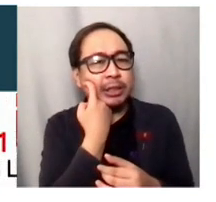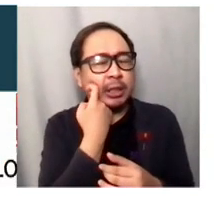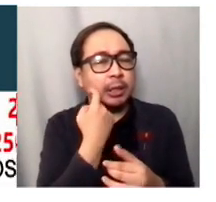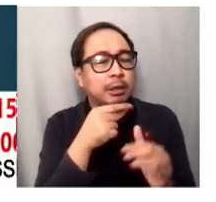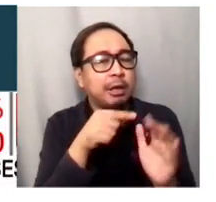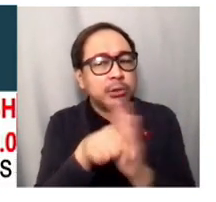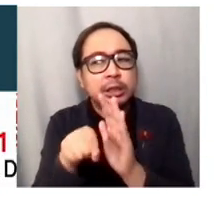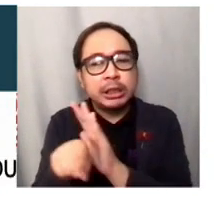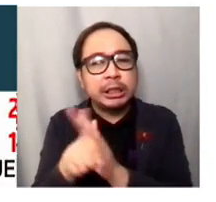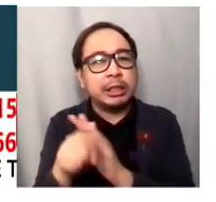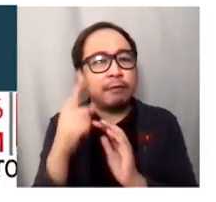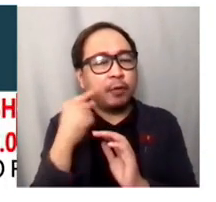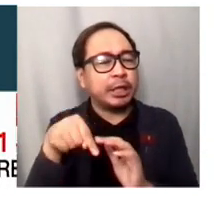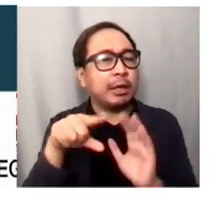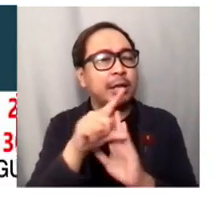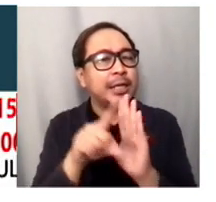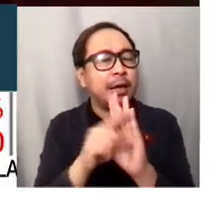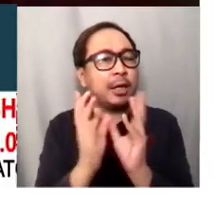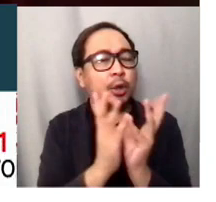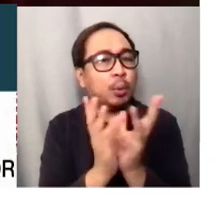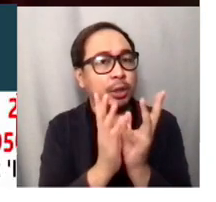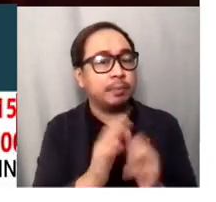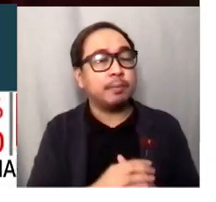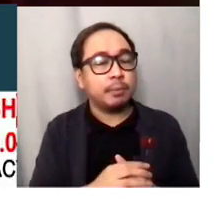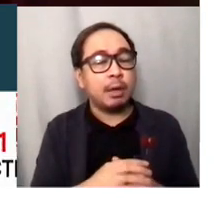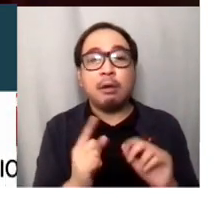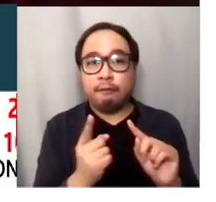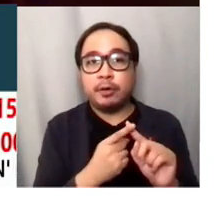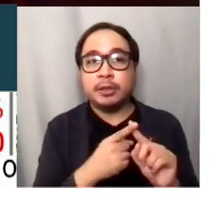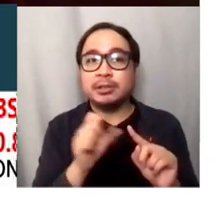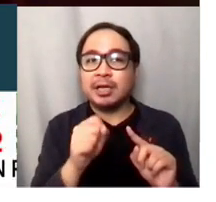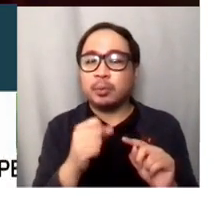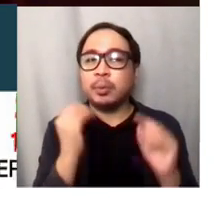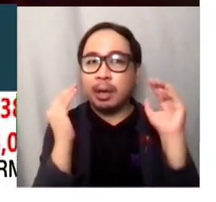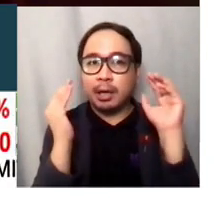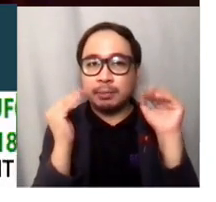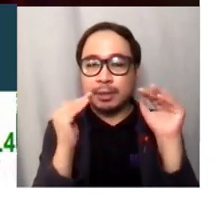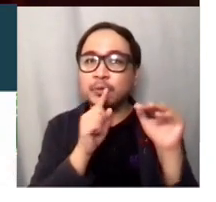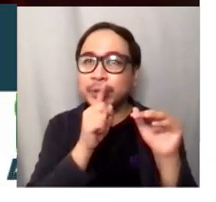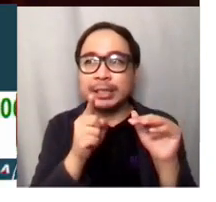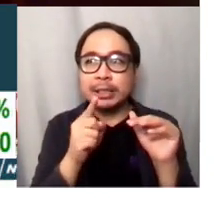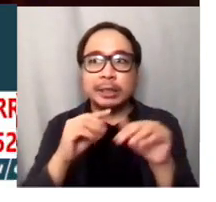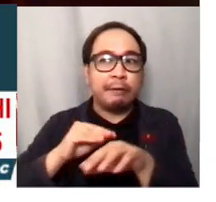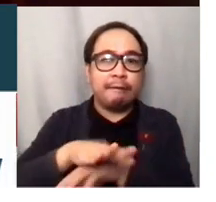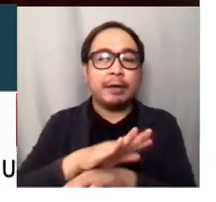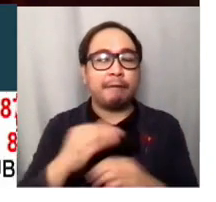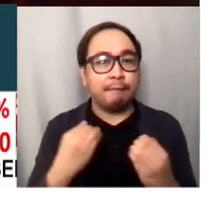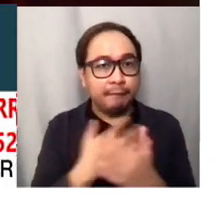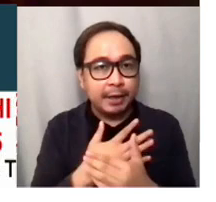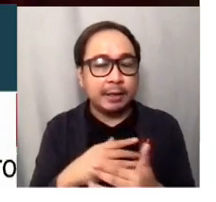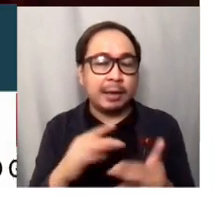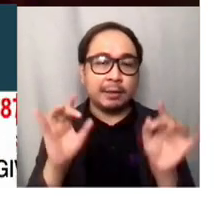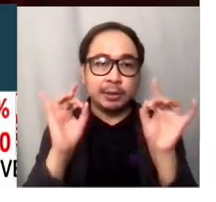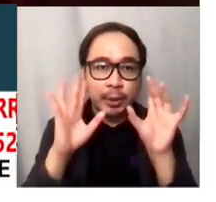Well, it is inevitable that it causes concern, fear, and terror on some